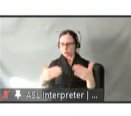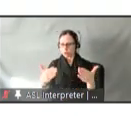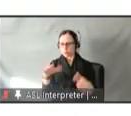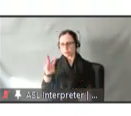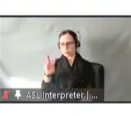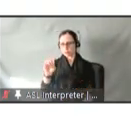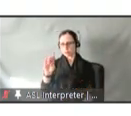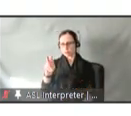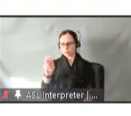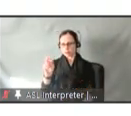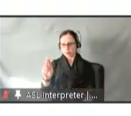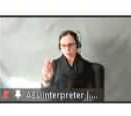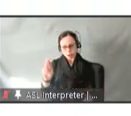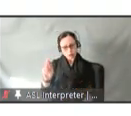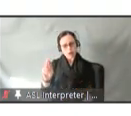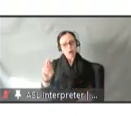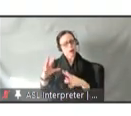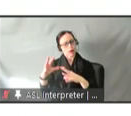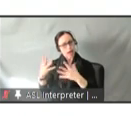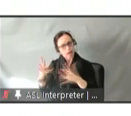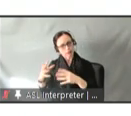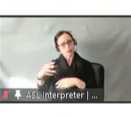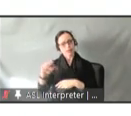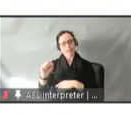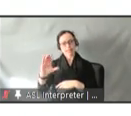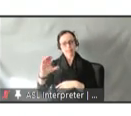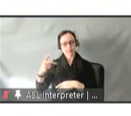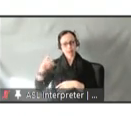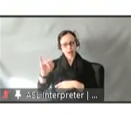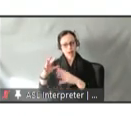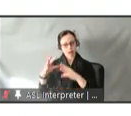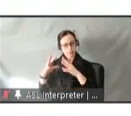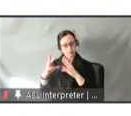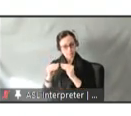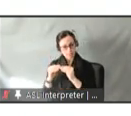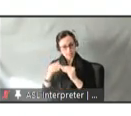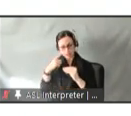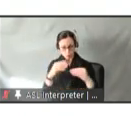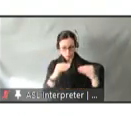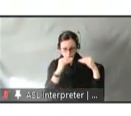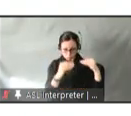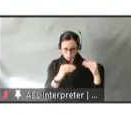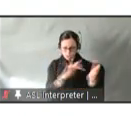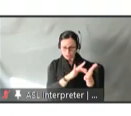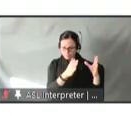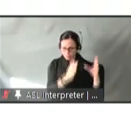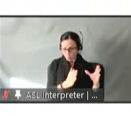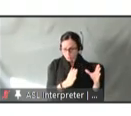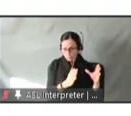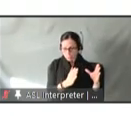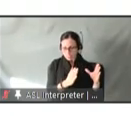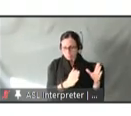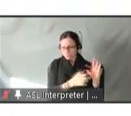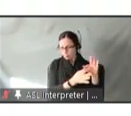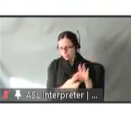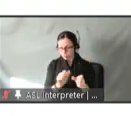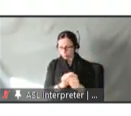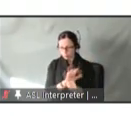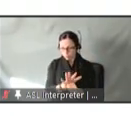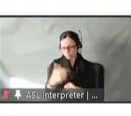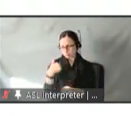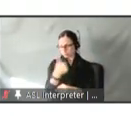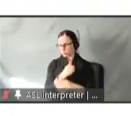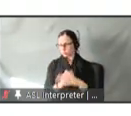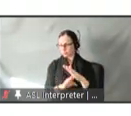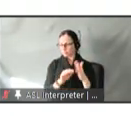post ACIP meetings to provide education and training for pharmacists, as well as in the area of COVID-19. We've developed a